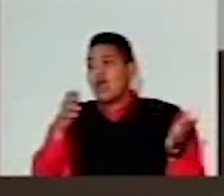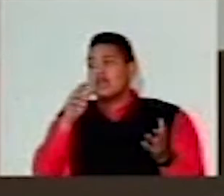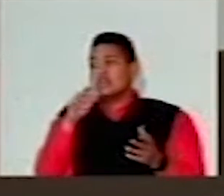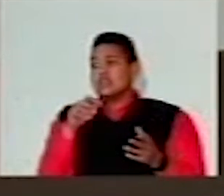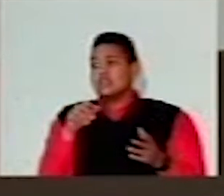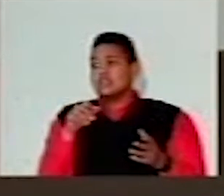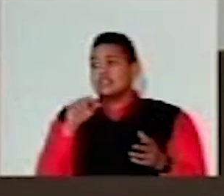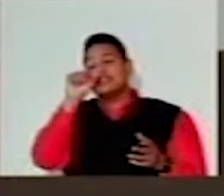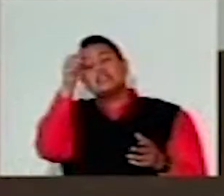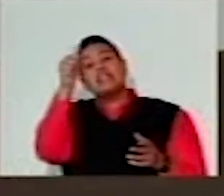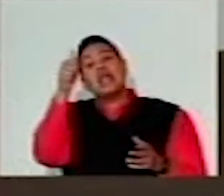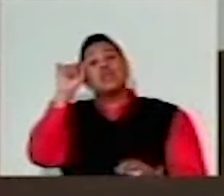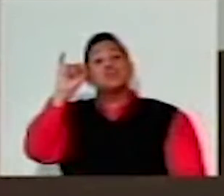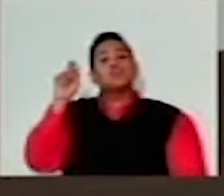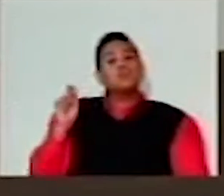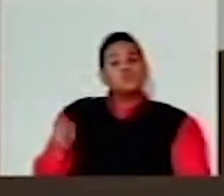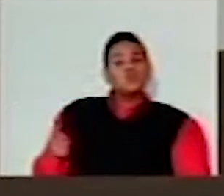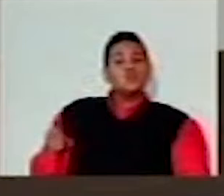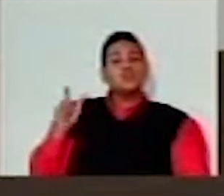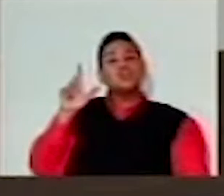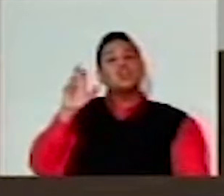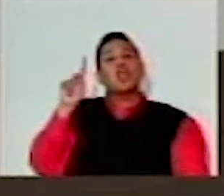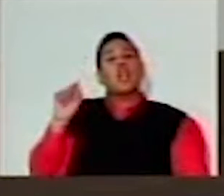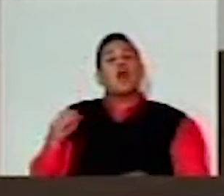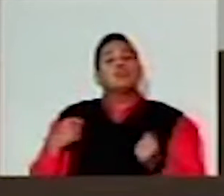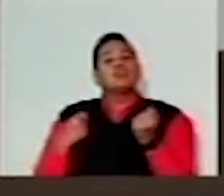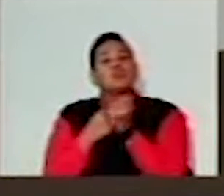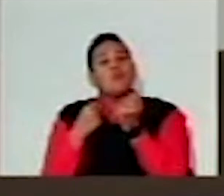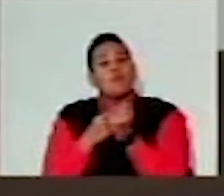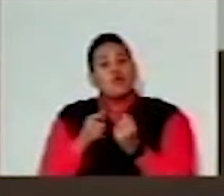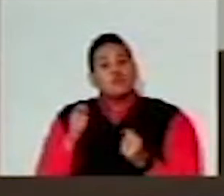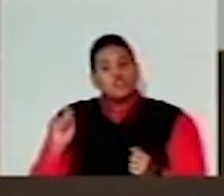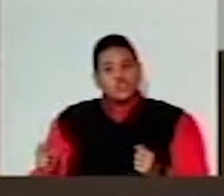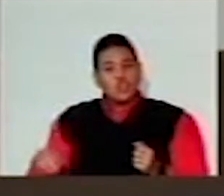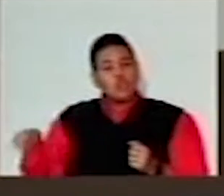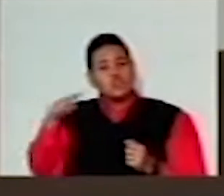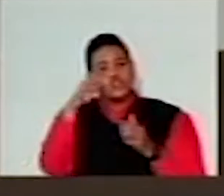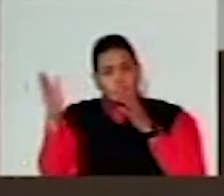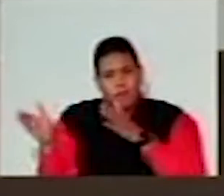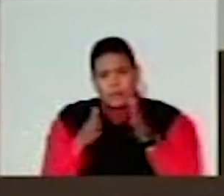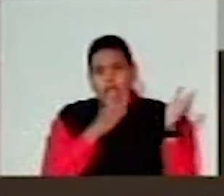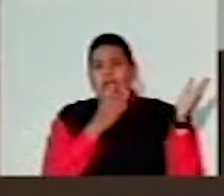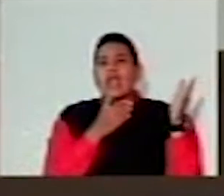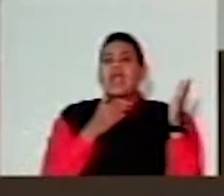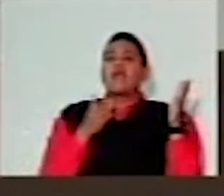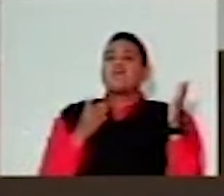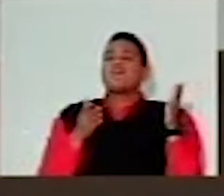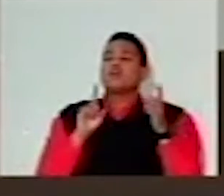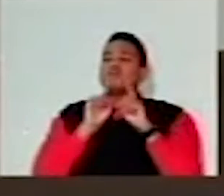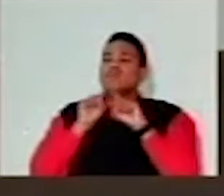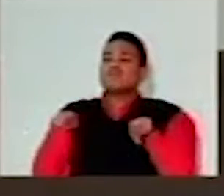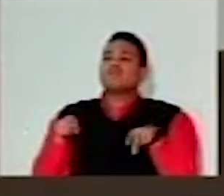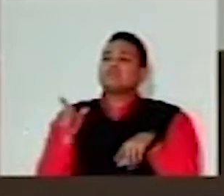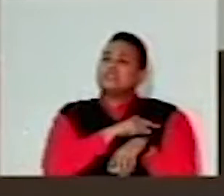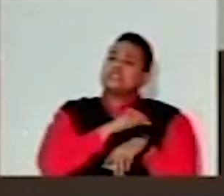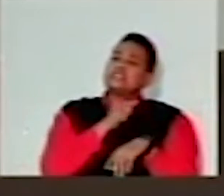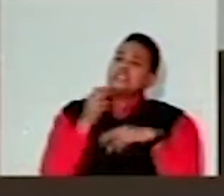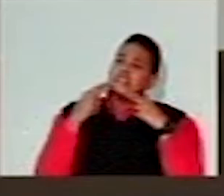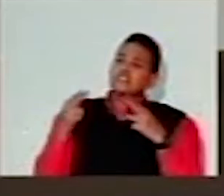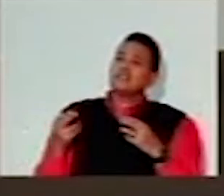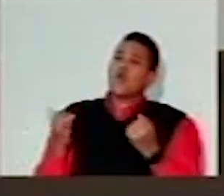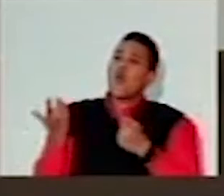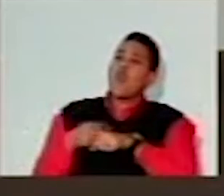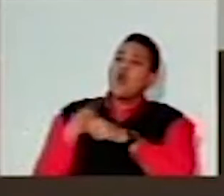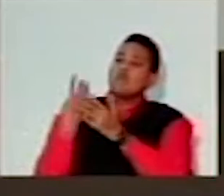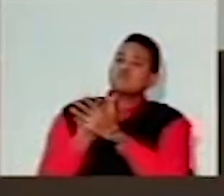judicial clerks to help the judges to prepare and deliver the judgments. And having